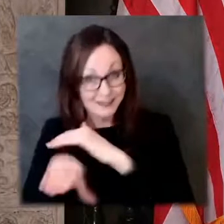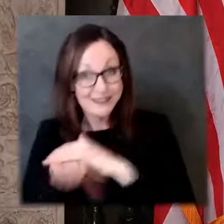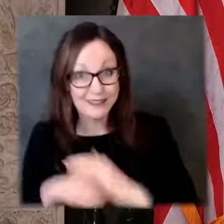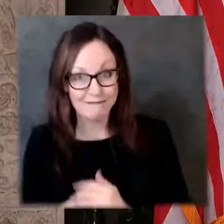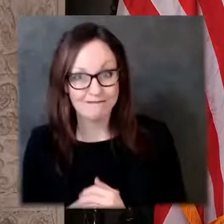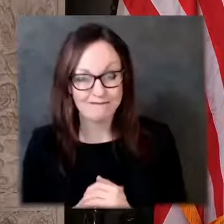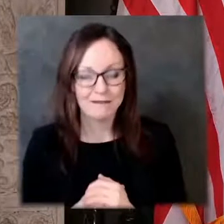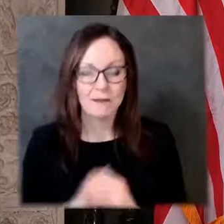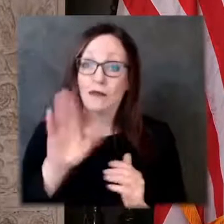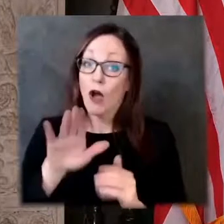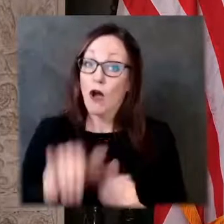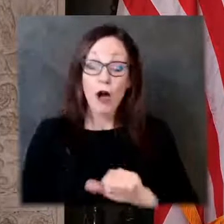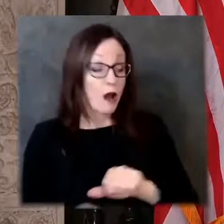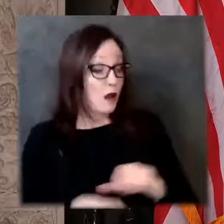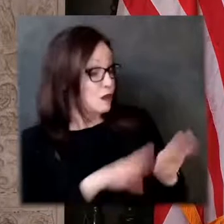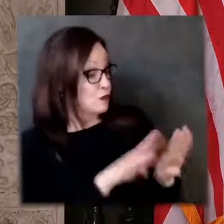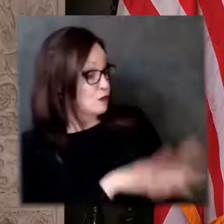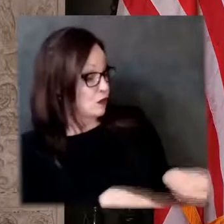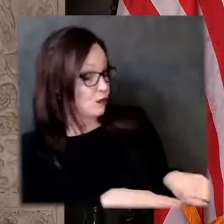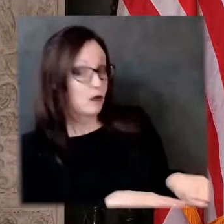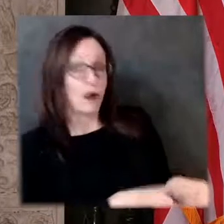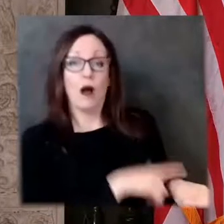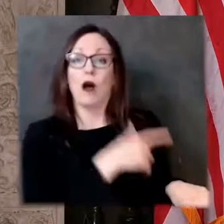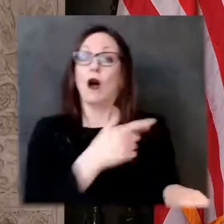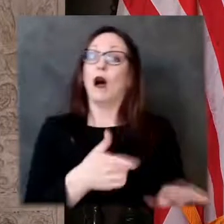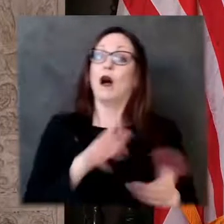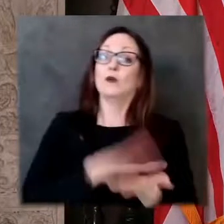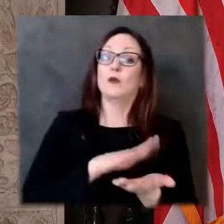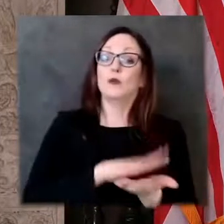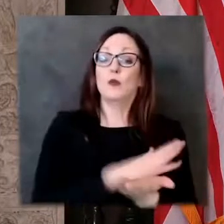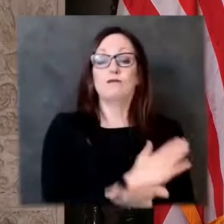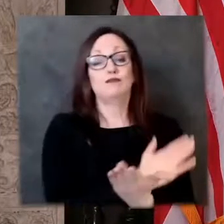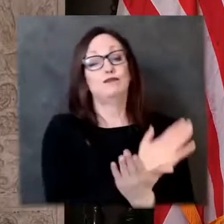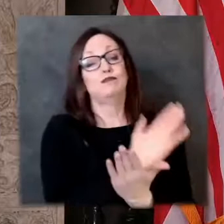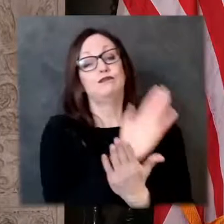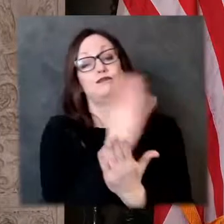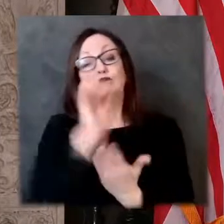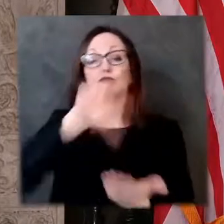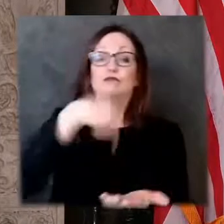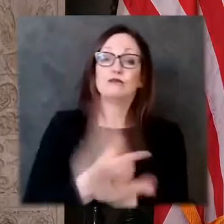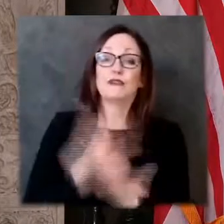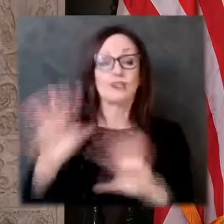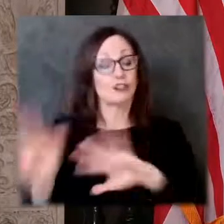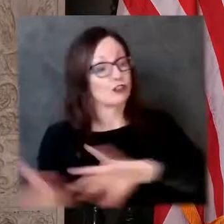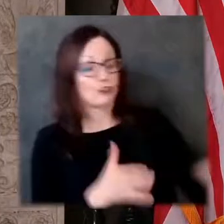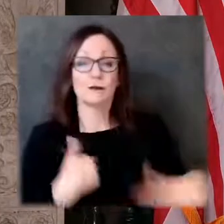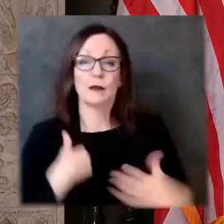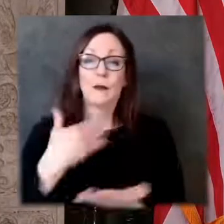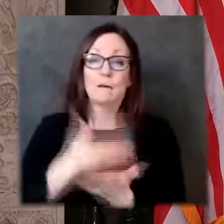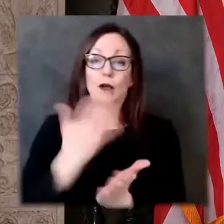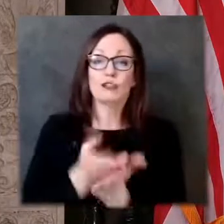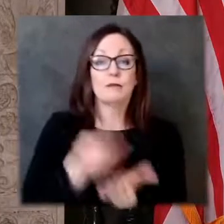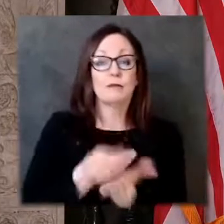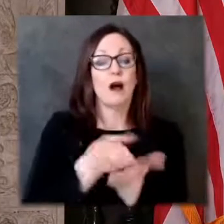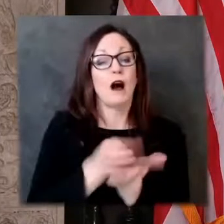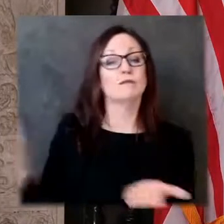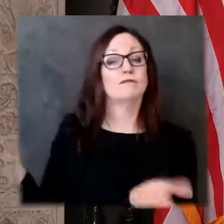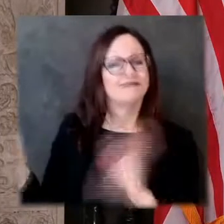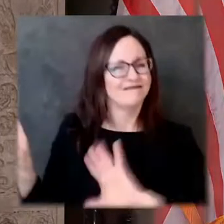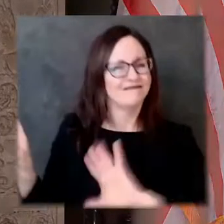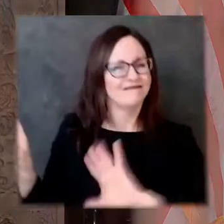education institutions have always been an economic driver for our state, and we need to double down if we're going to bounce